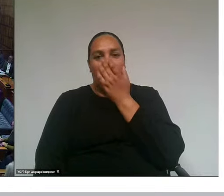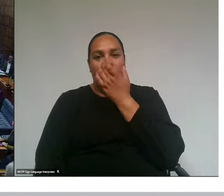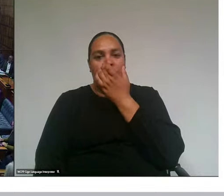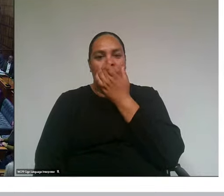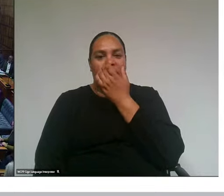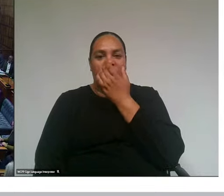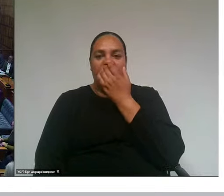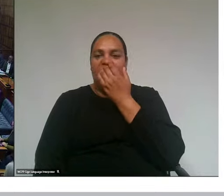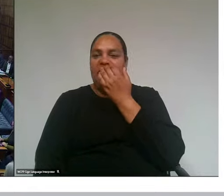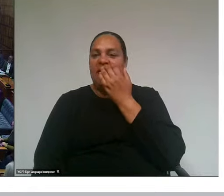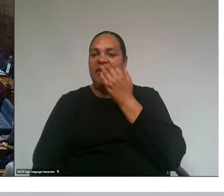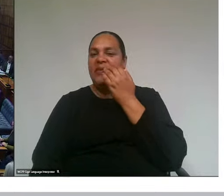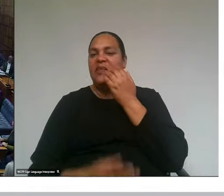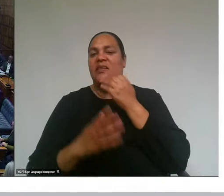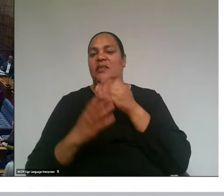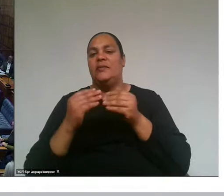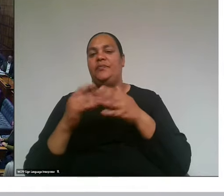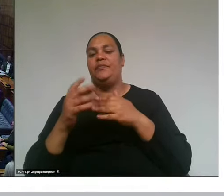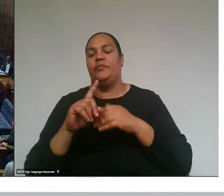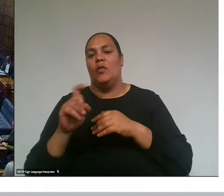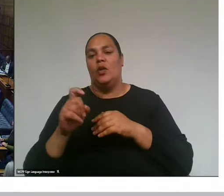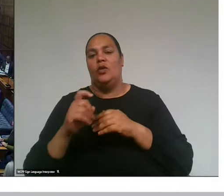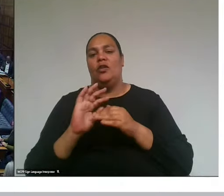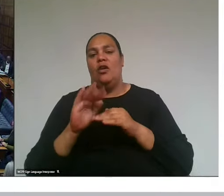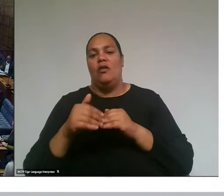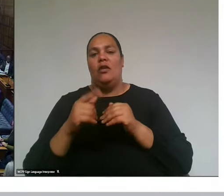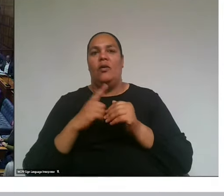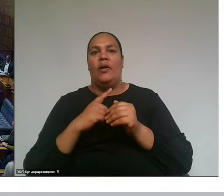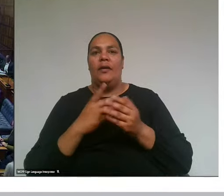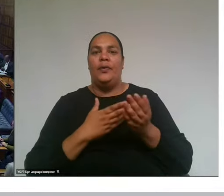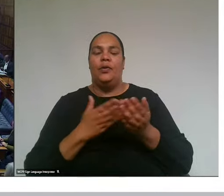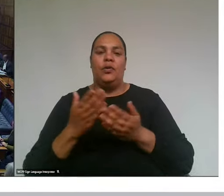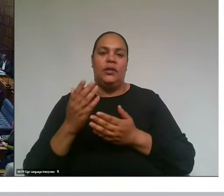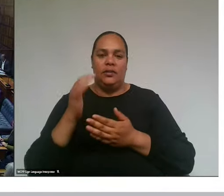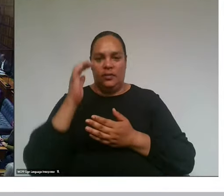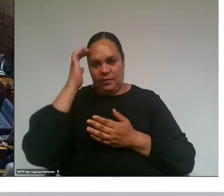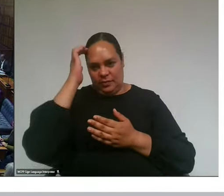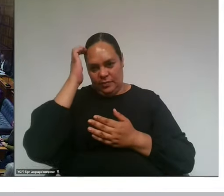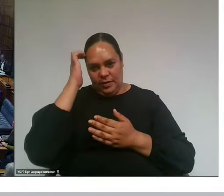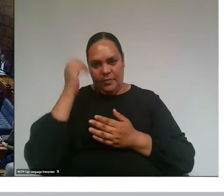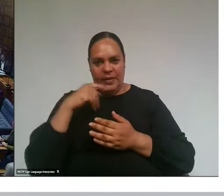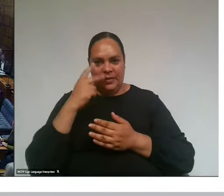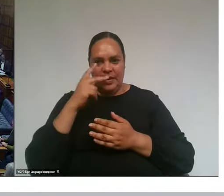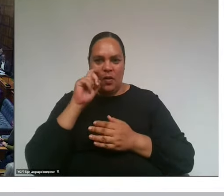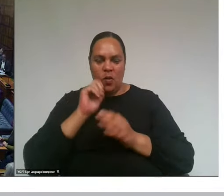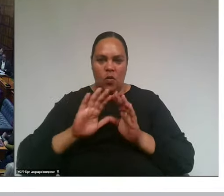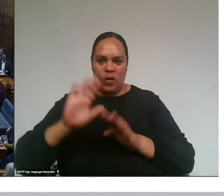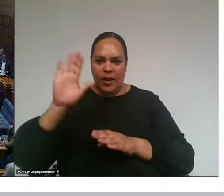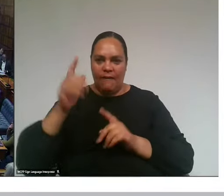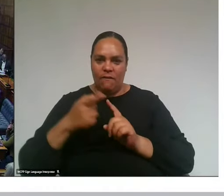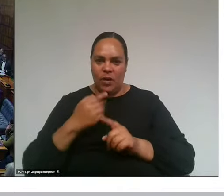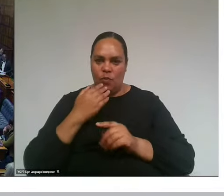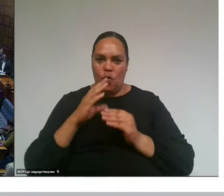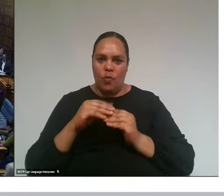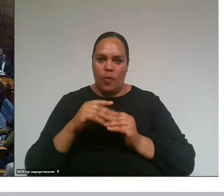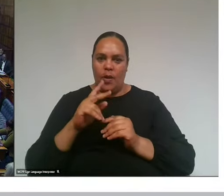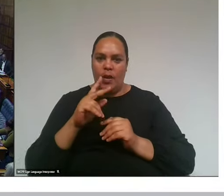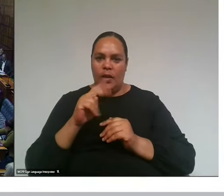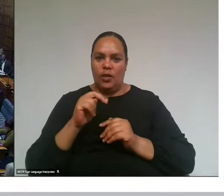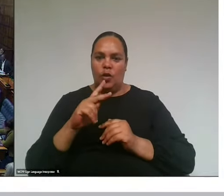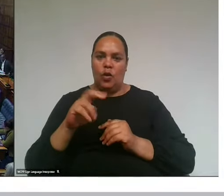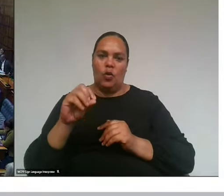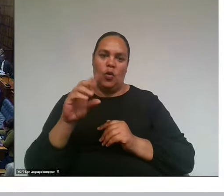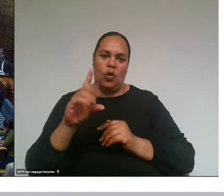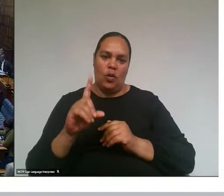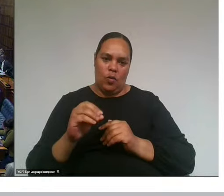any further questions I recognize okay apologies I see that there is a legacy hand or an older hand from U member and C so I'll take